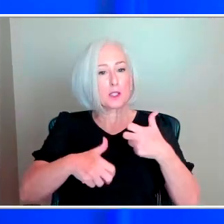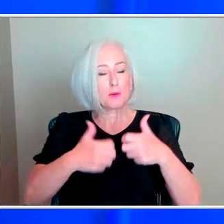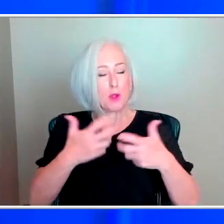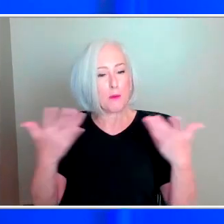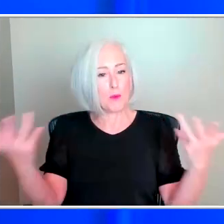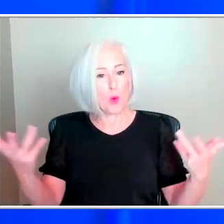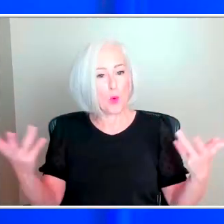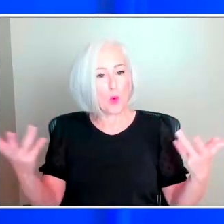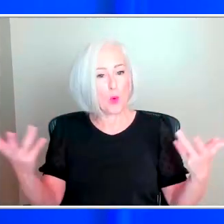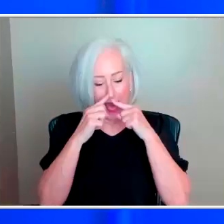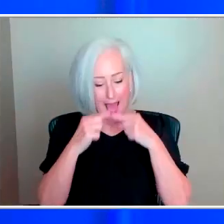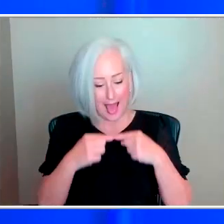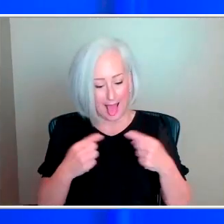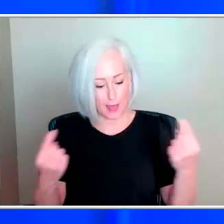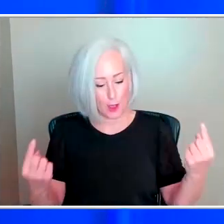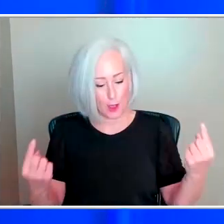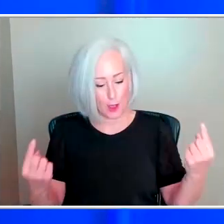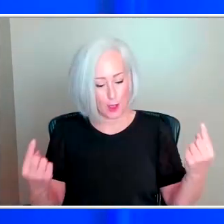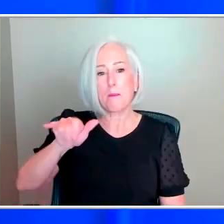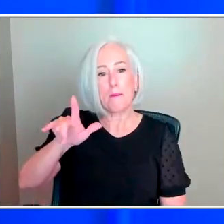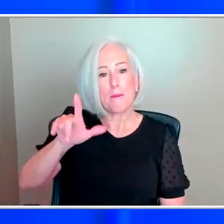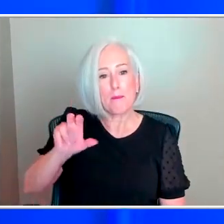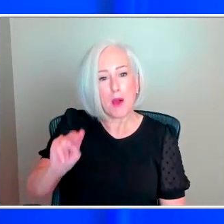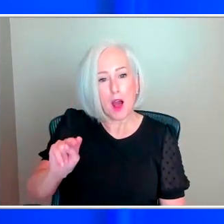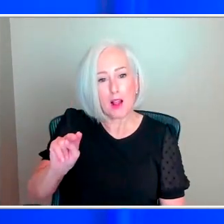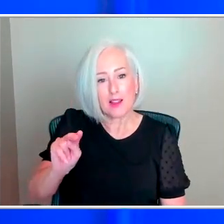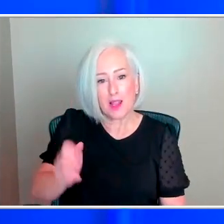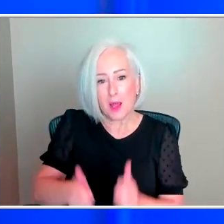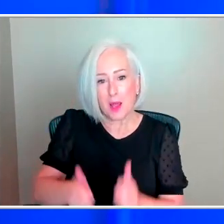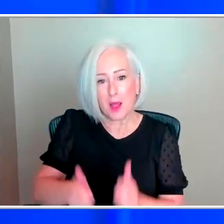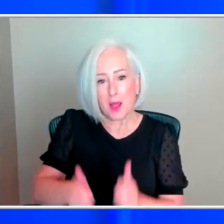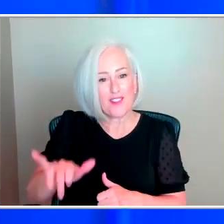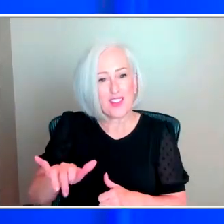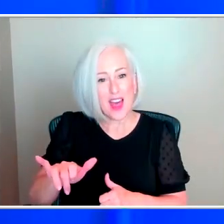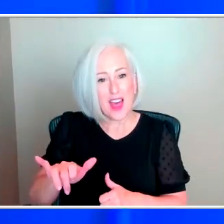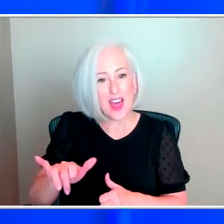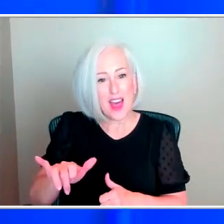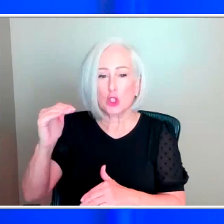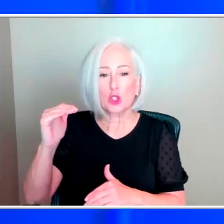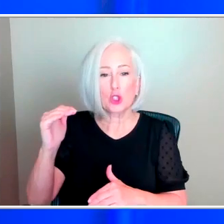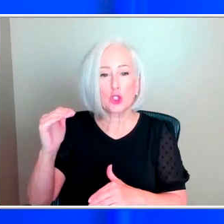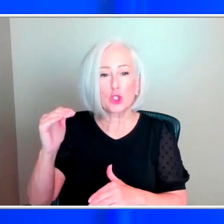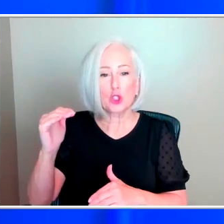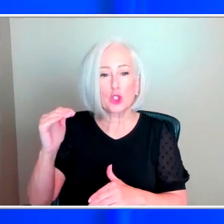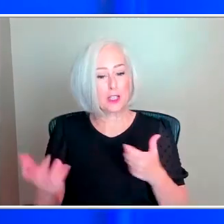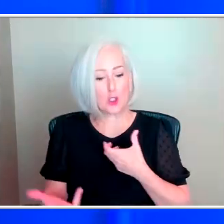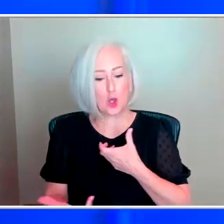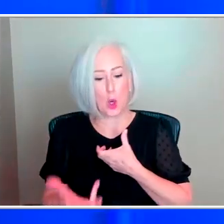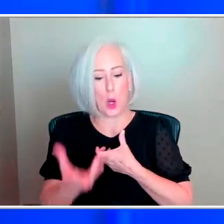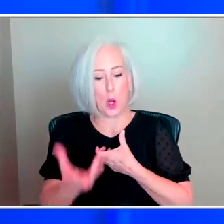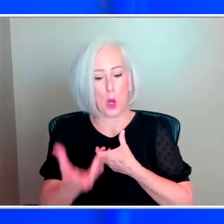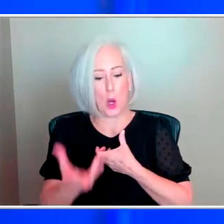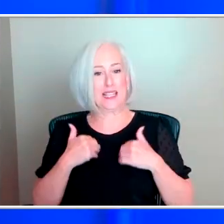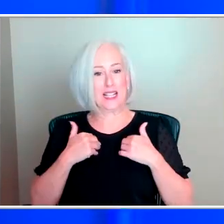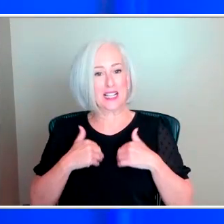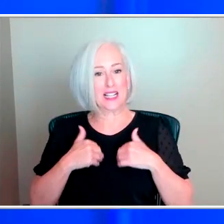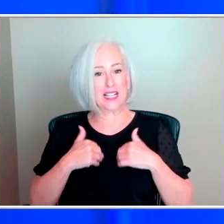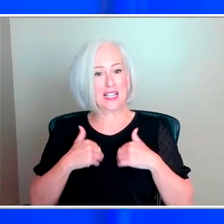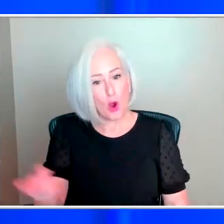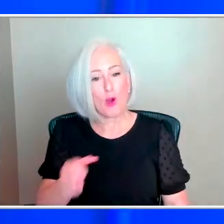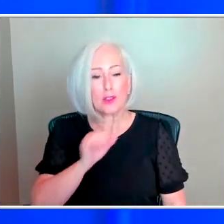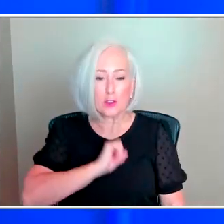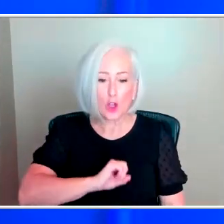from pollen. And, you know, most of that's too big to get into the lung. But you're always blowing your nose and coughing, getting the stuff